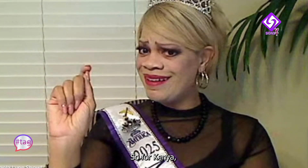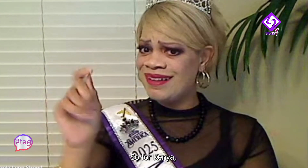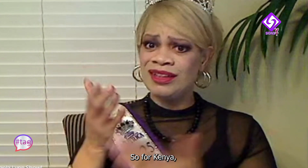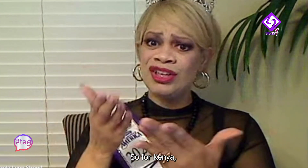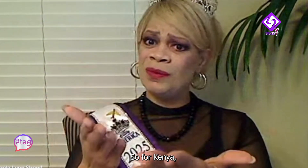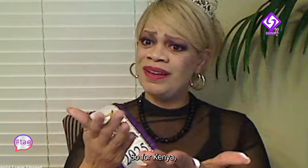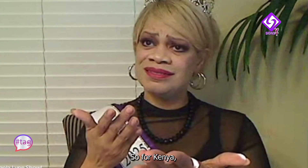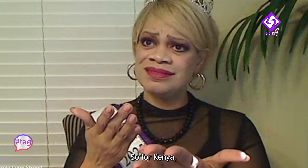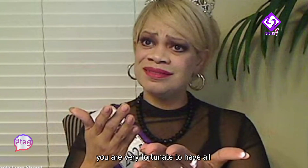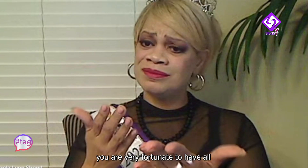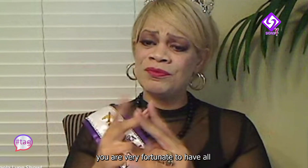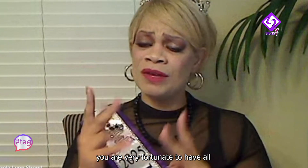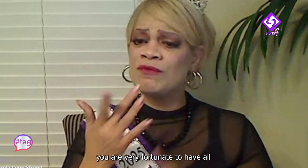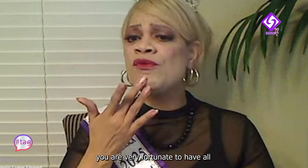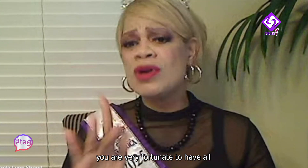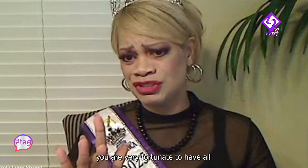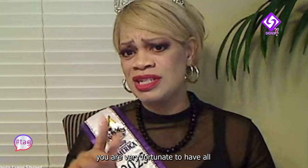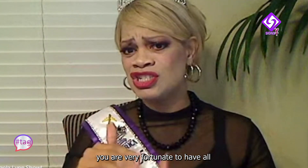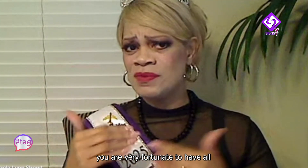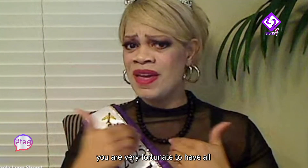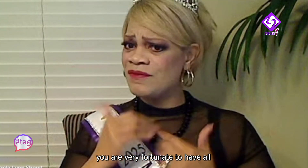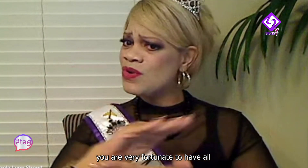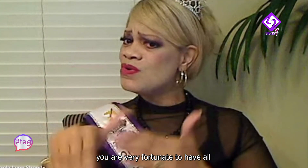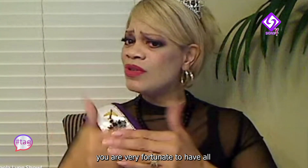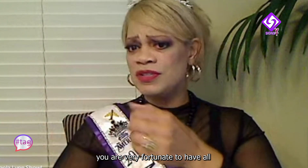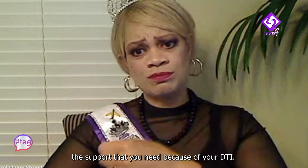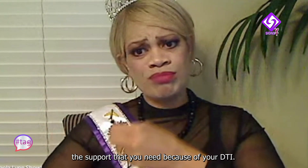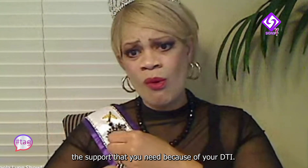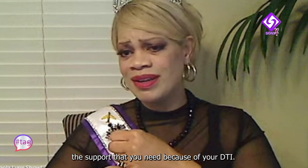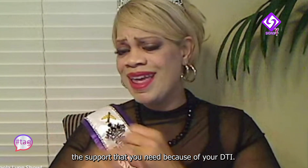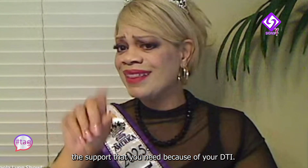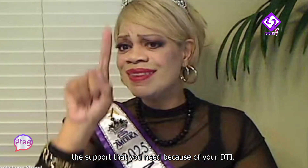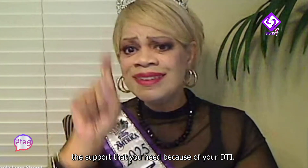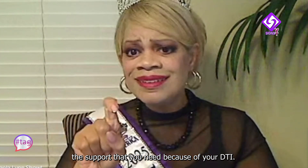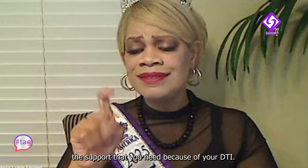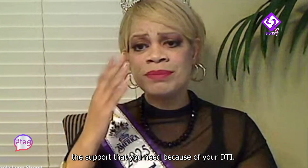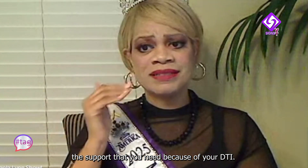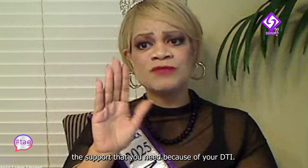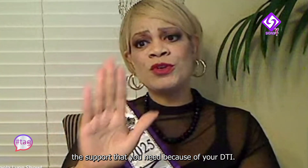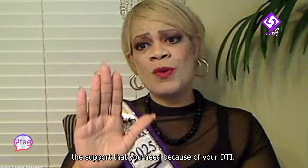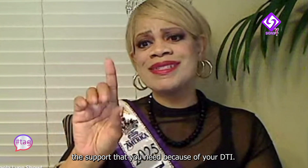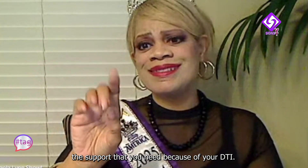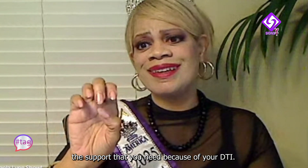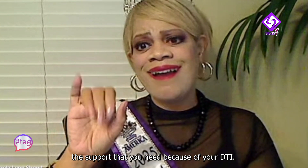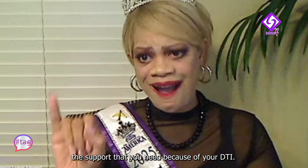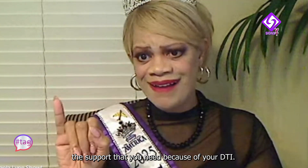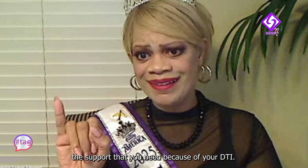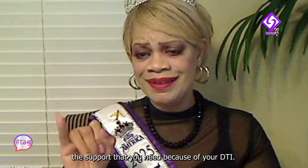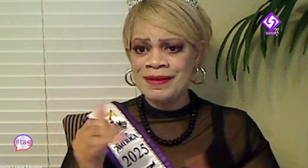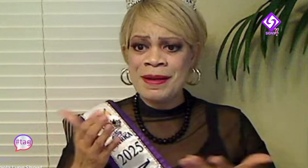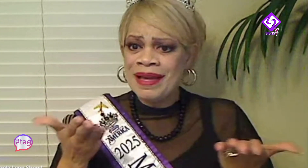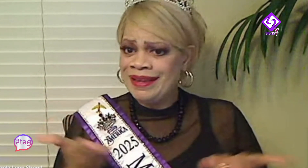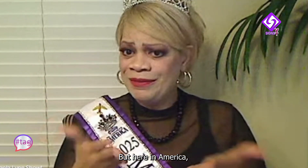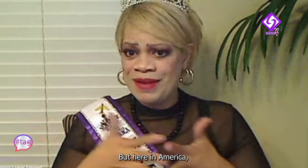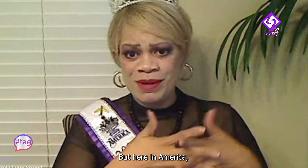for Kenya, you are very fortunate to have all the support that you need because of your